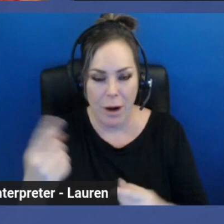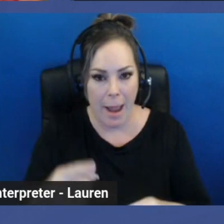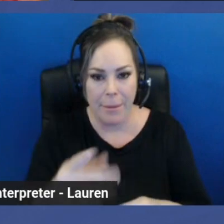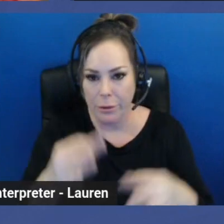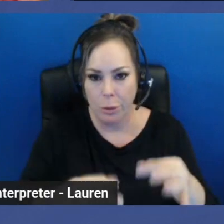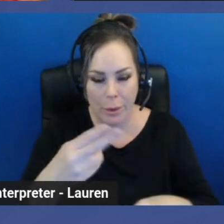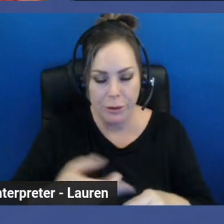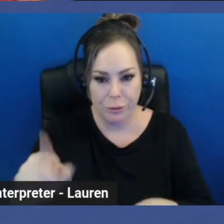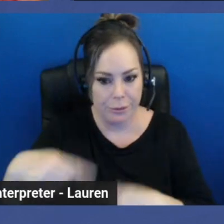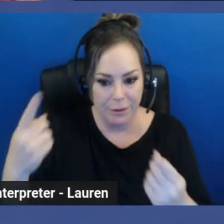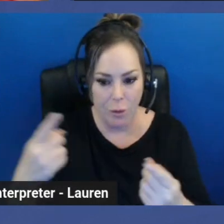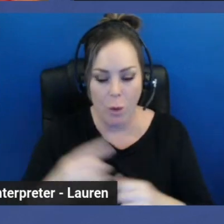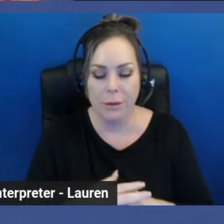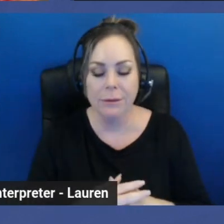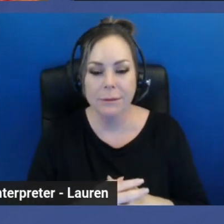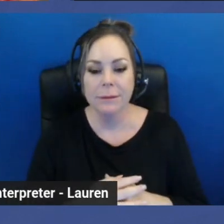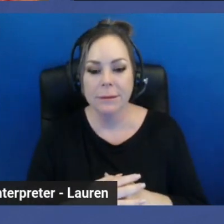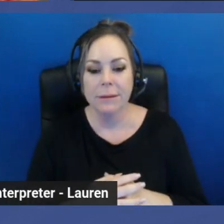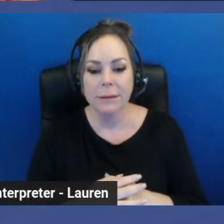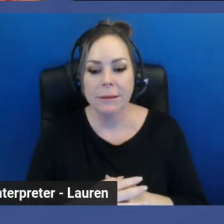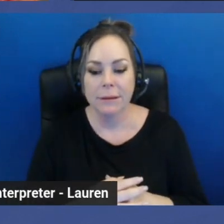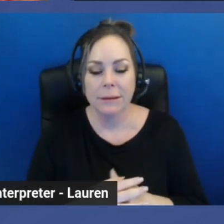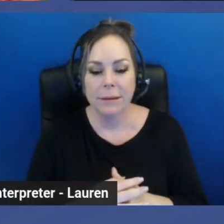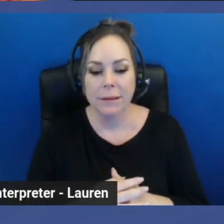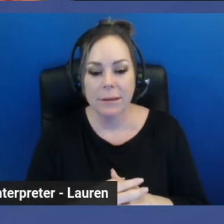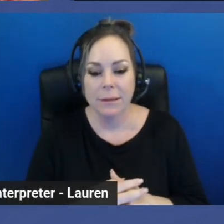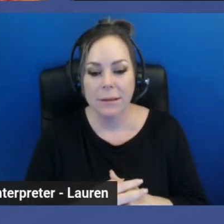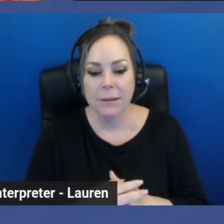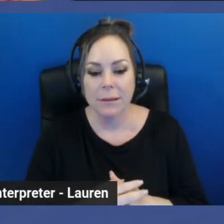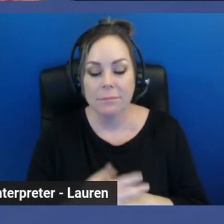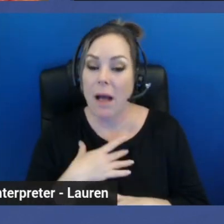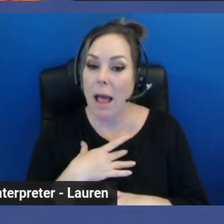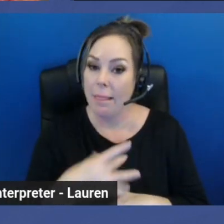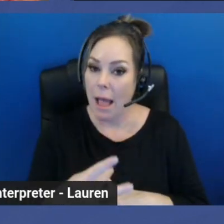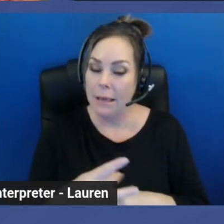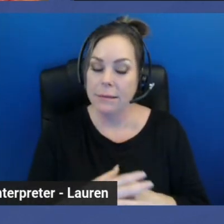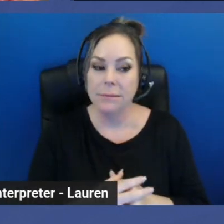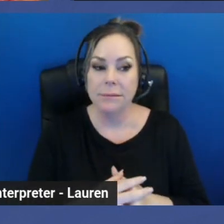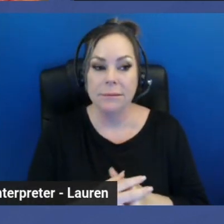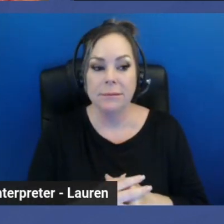I would like